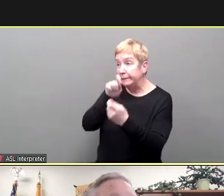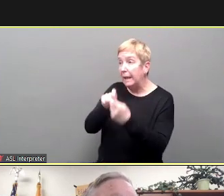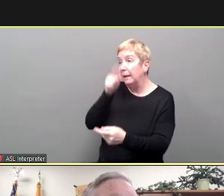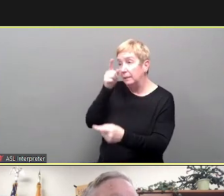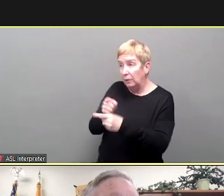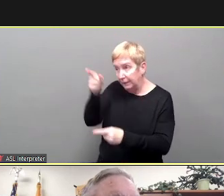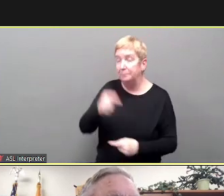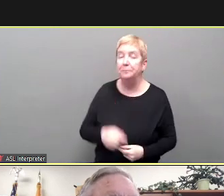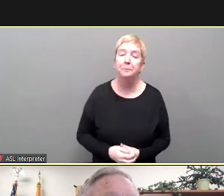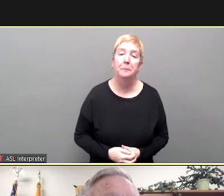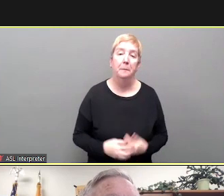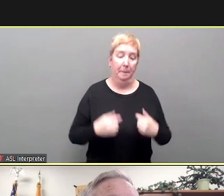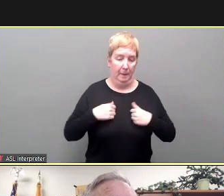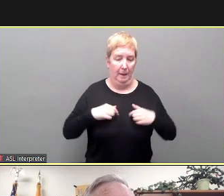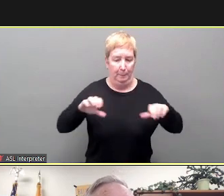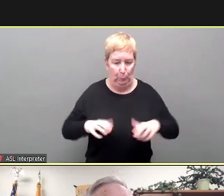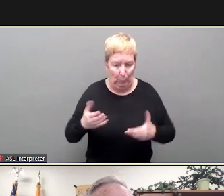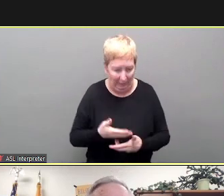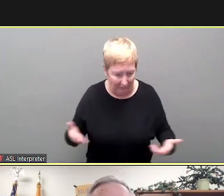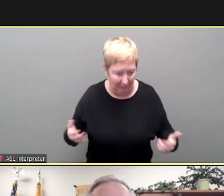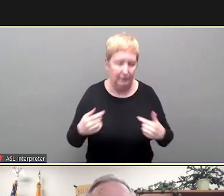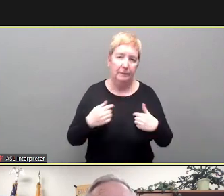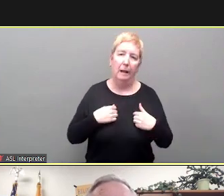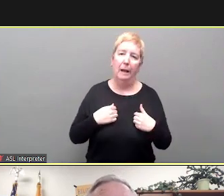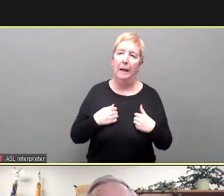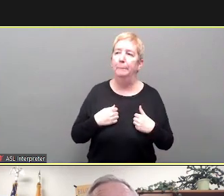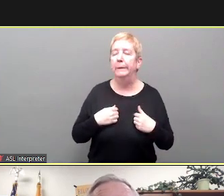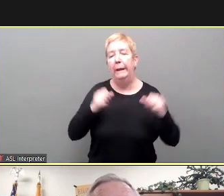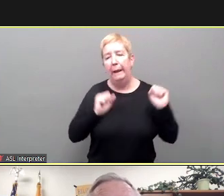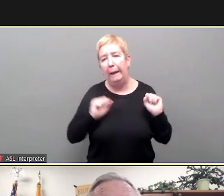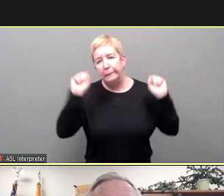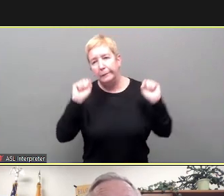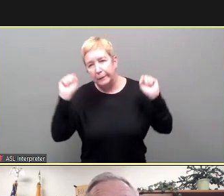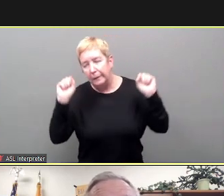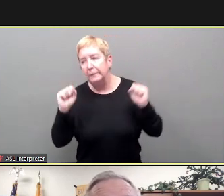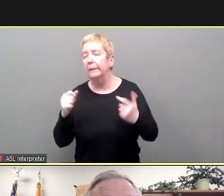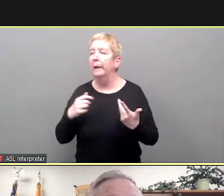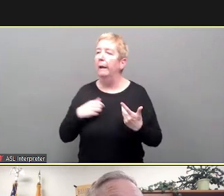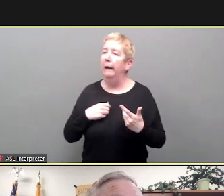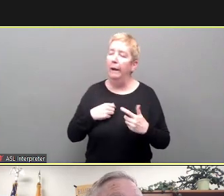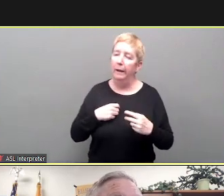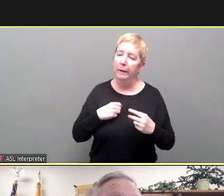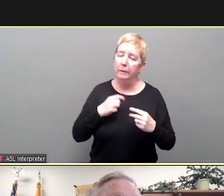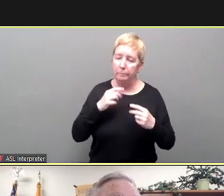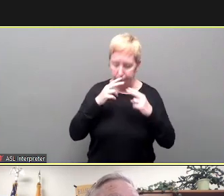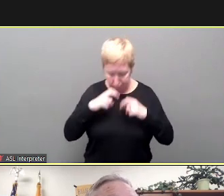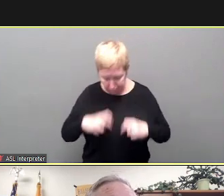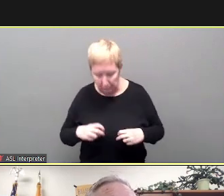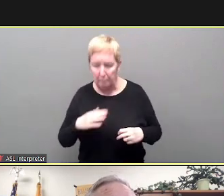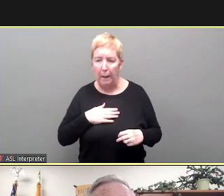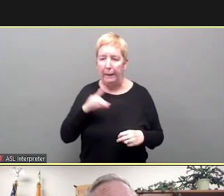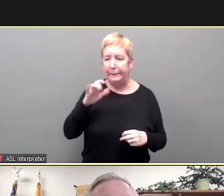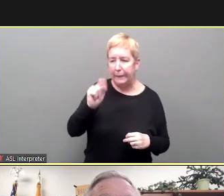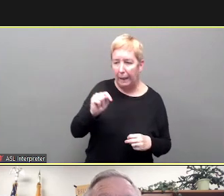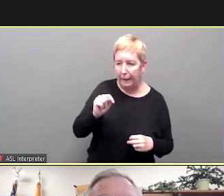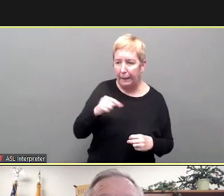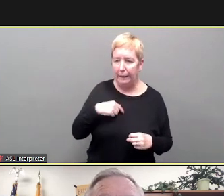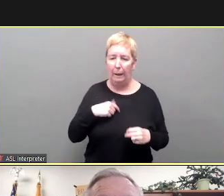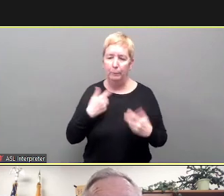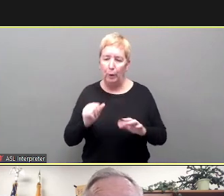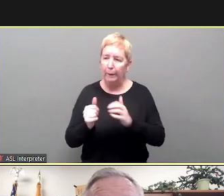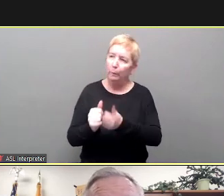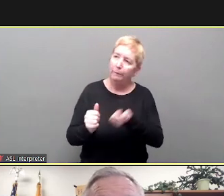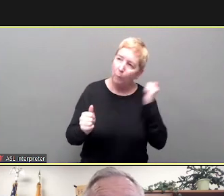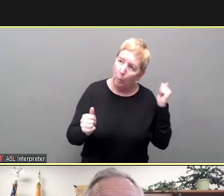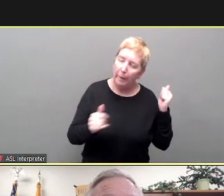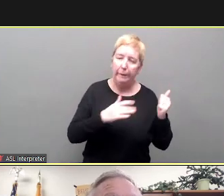things and exercising and watching my diet and even taking a few meds to prevent heart disease, because I'm in that age group now where